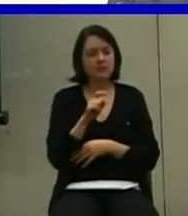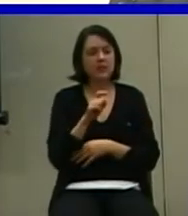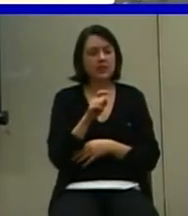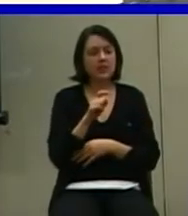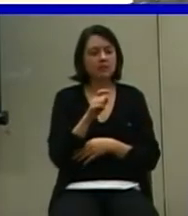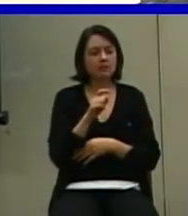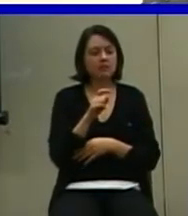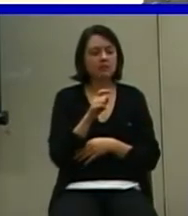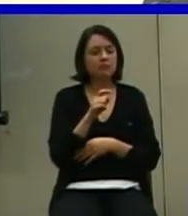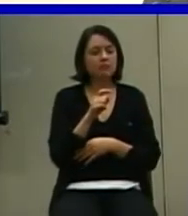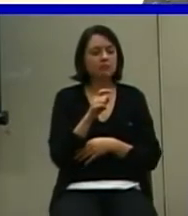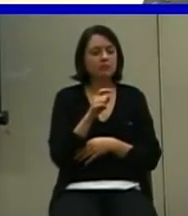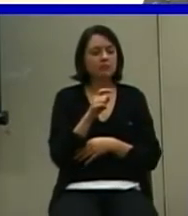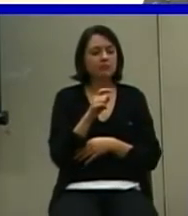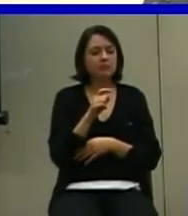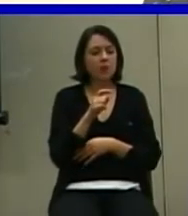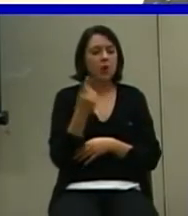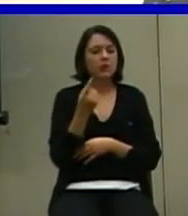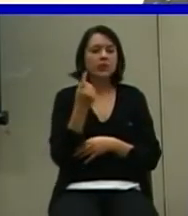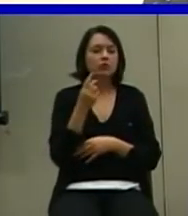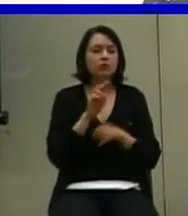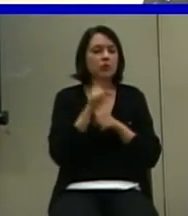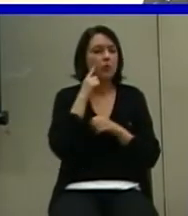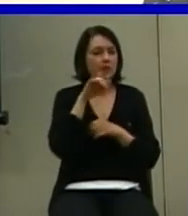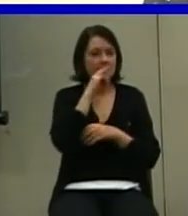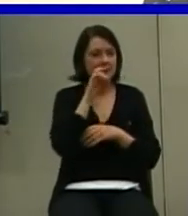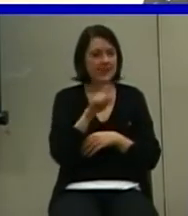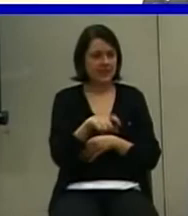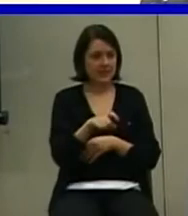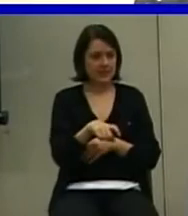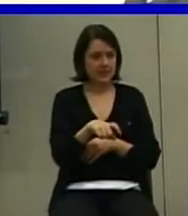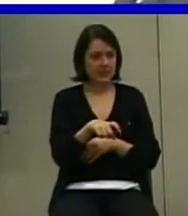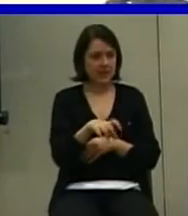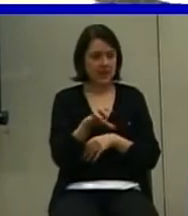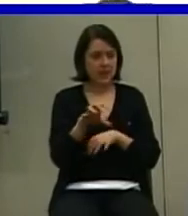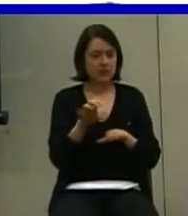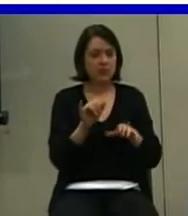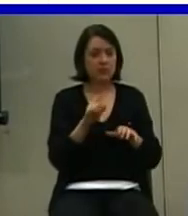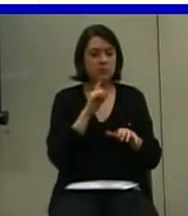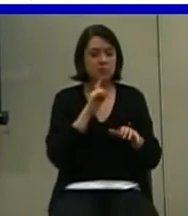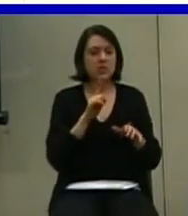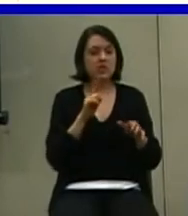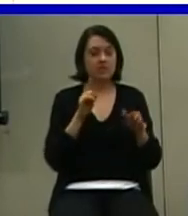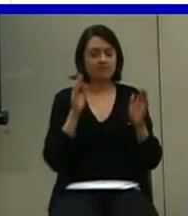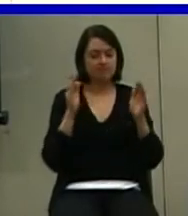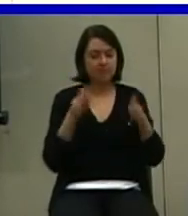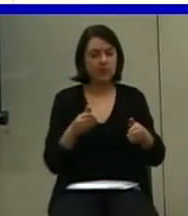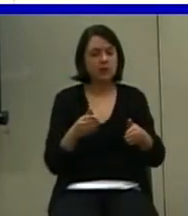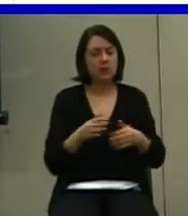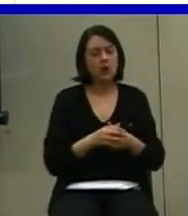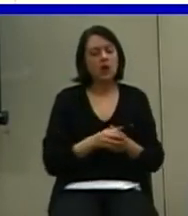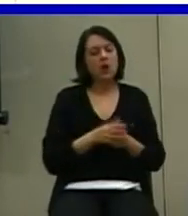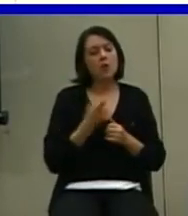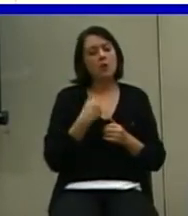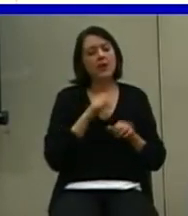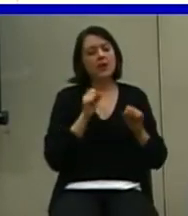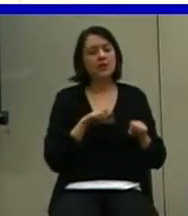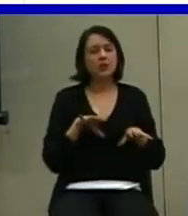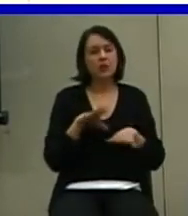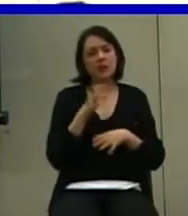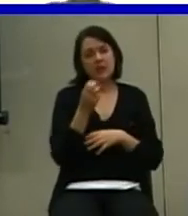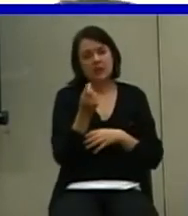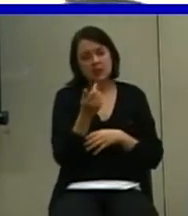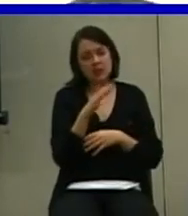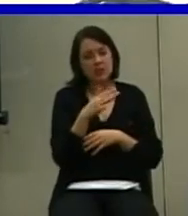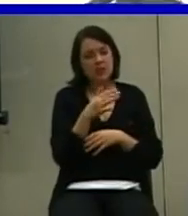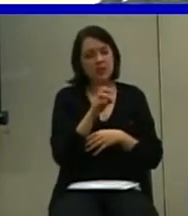work. So let's apply it to the kids that really need it and do it big. Or we could do wrap kind of halfway